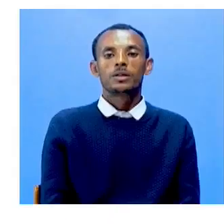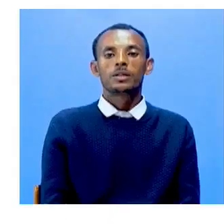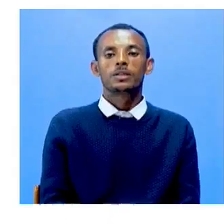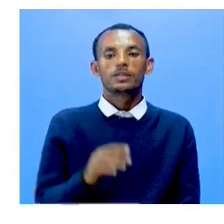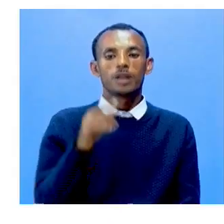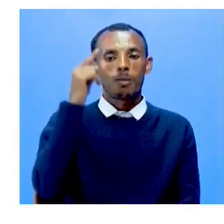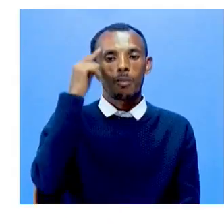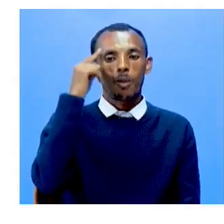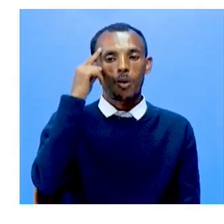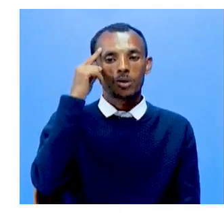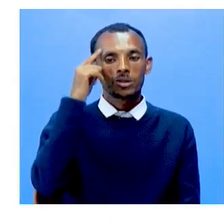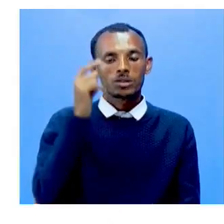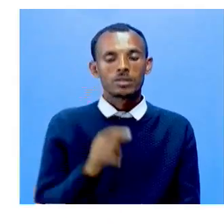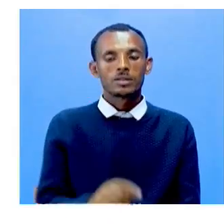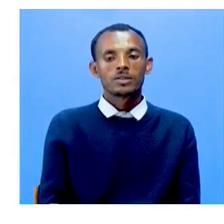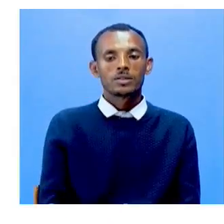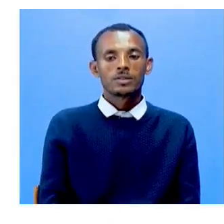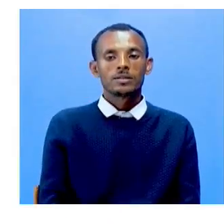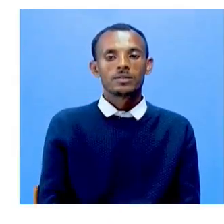Suppose